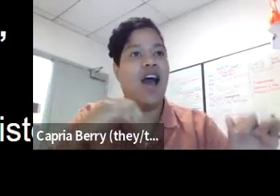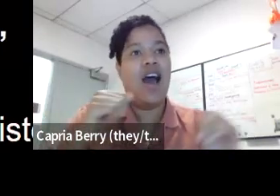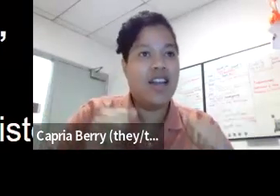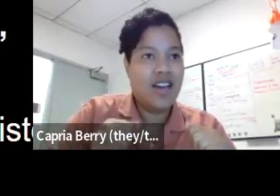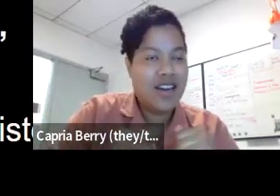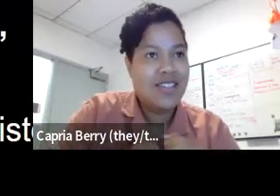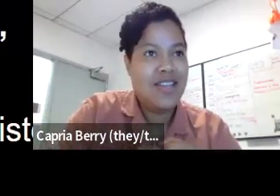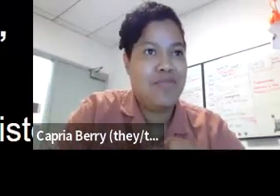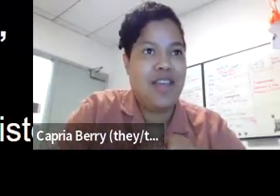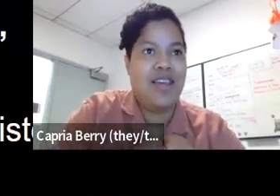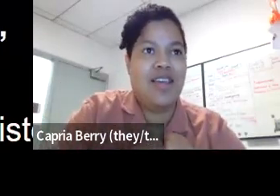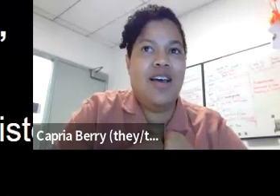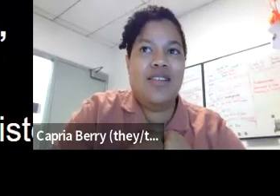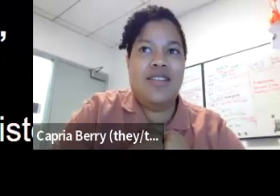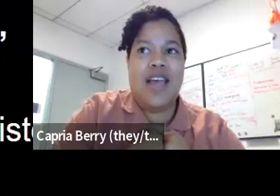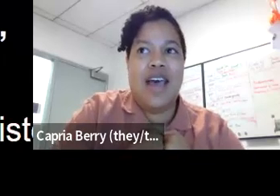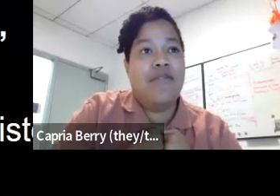All right.